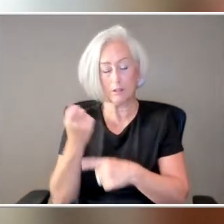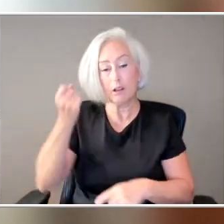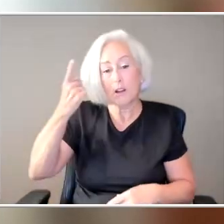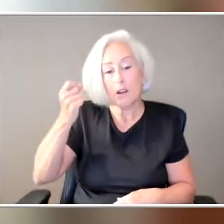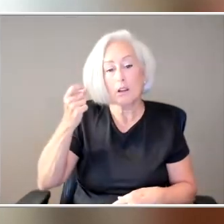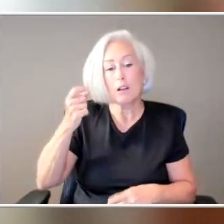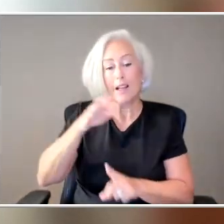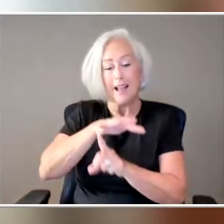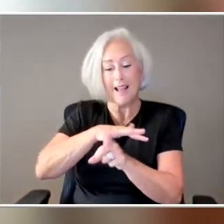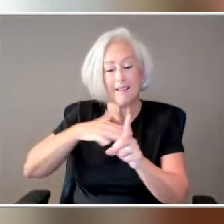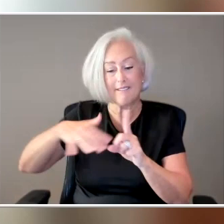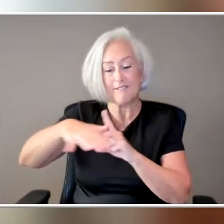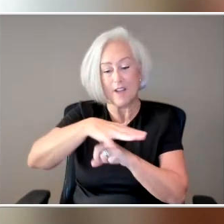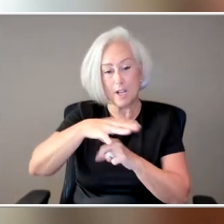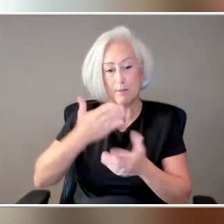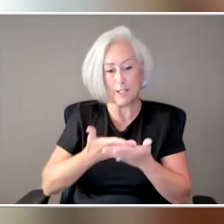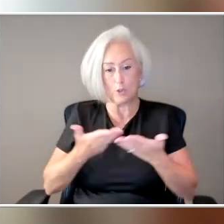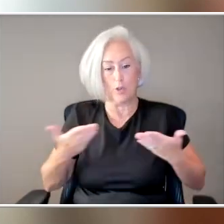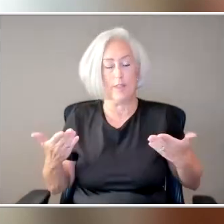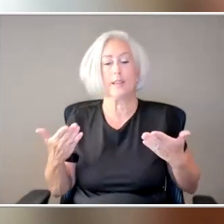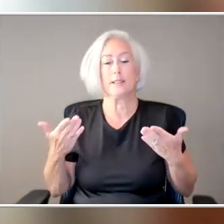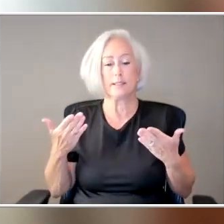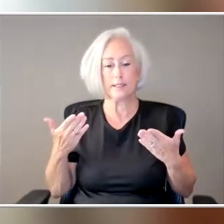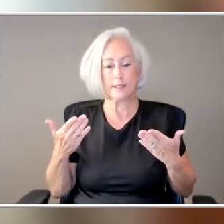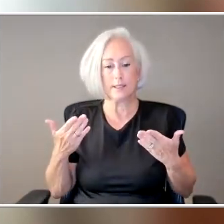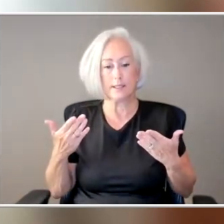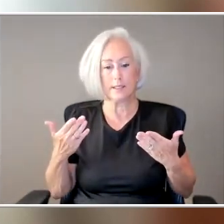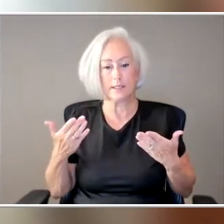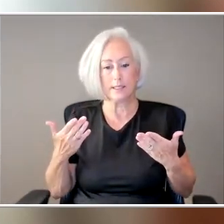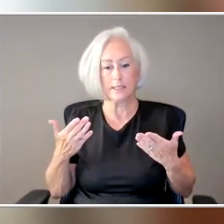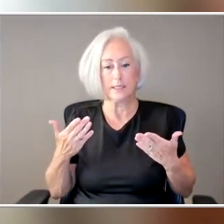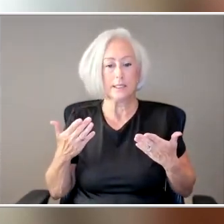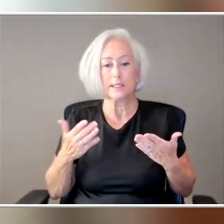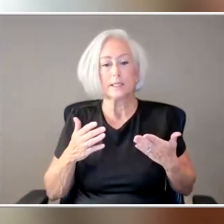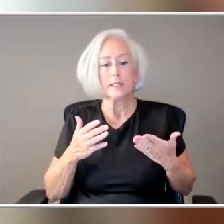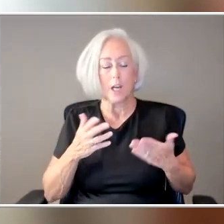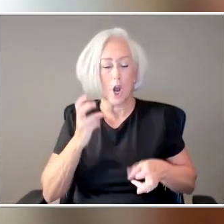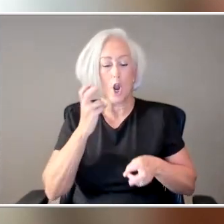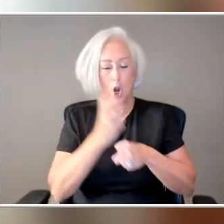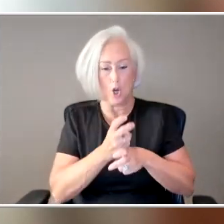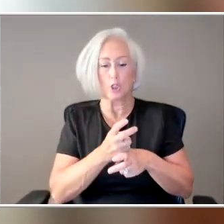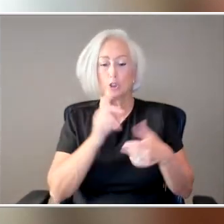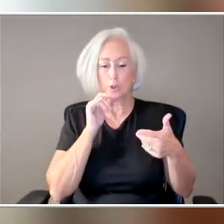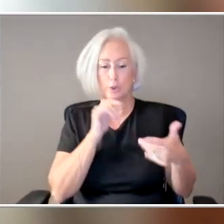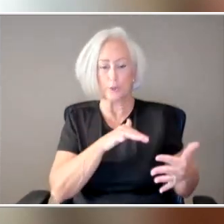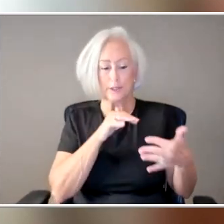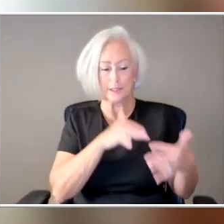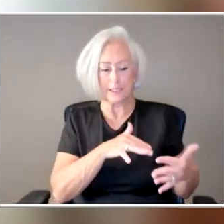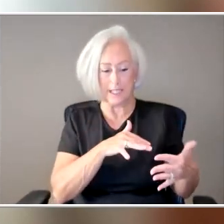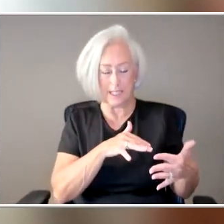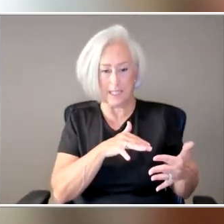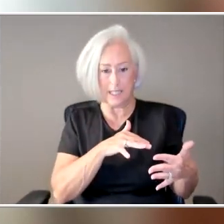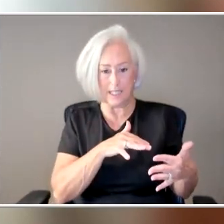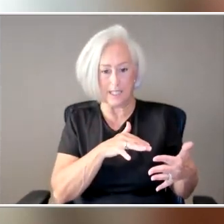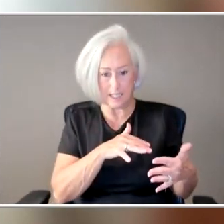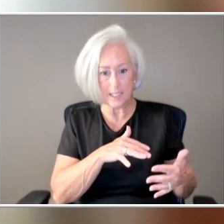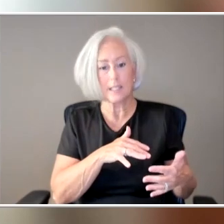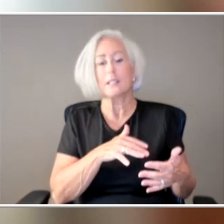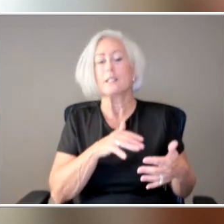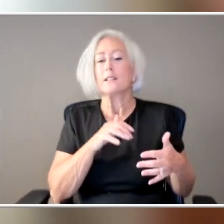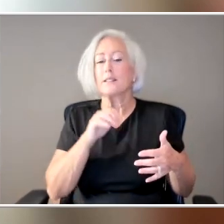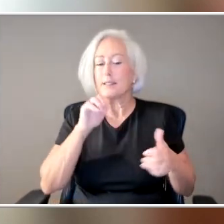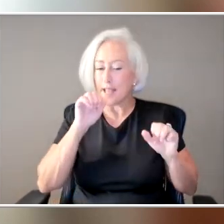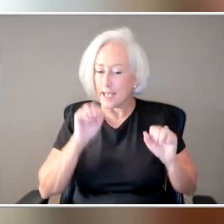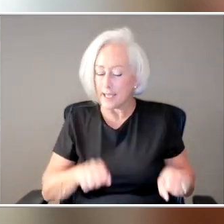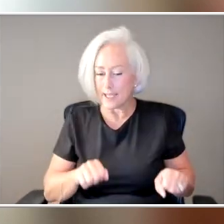are less studied and much, much harder to study, can play a role when you see a cluster of cancers in